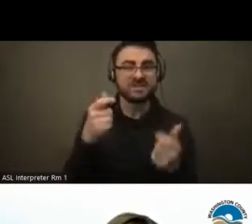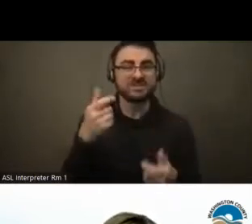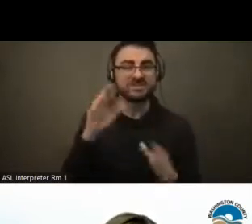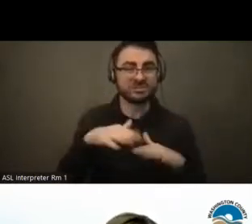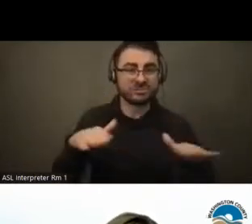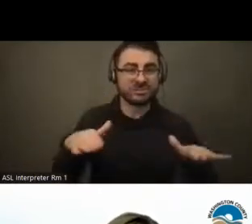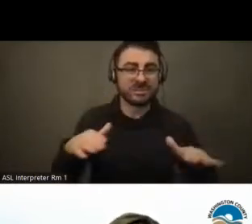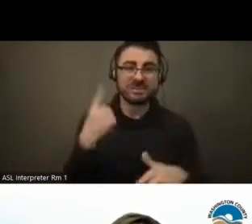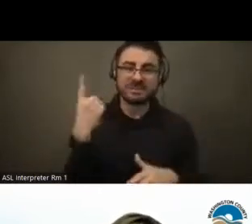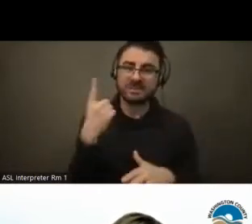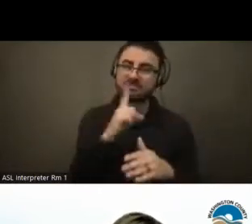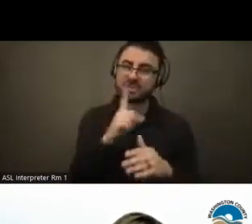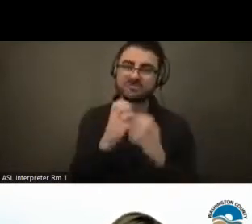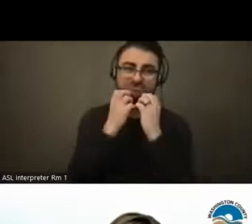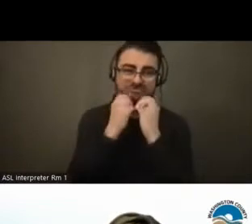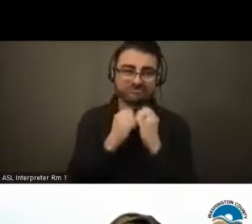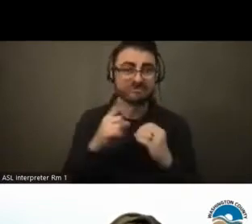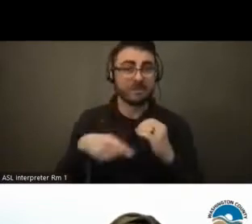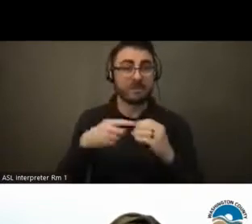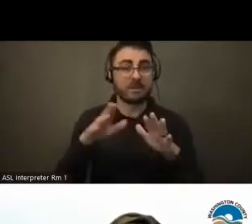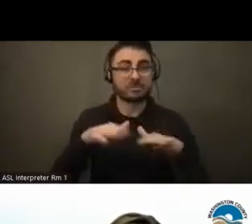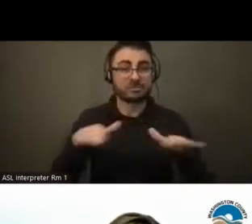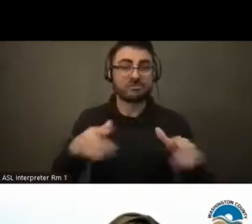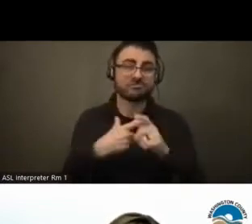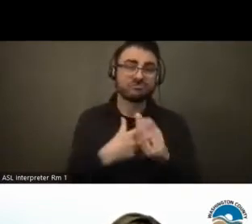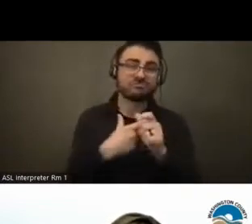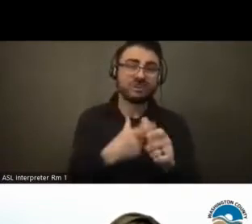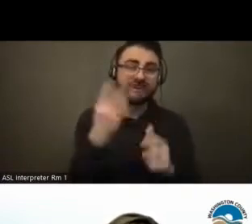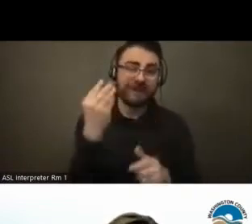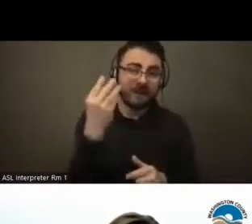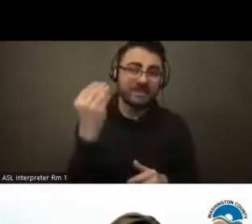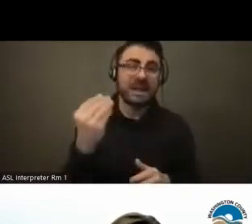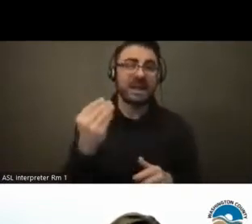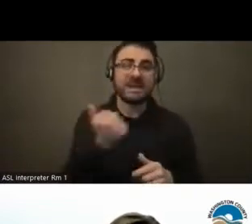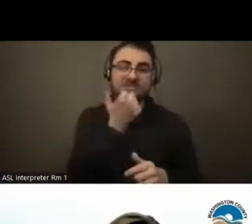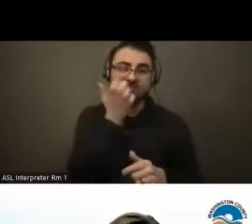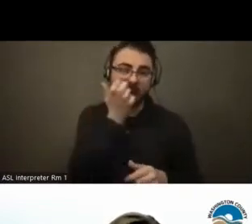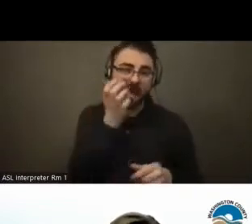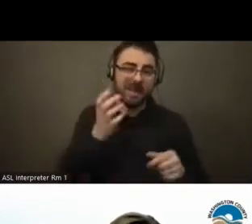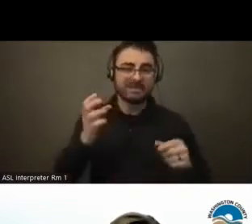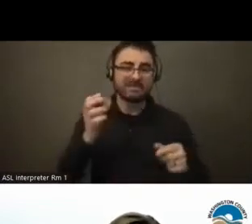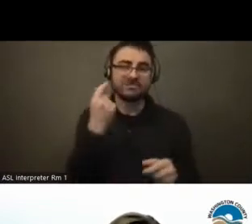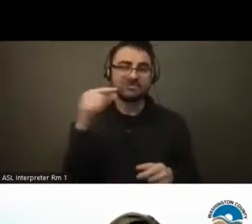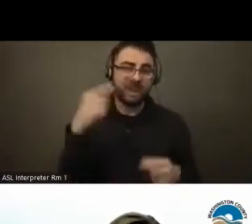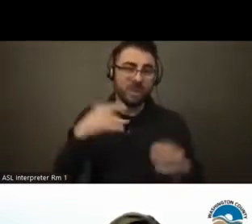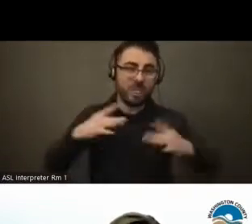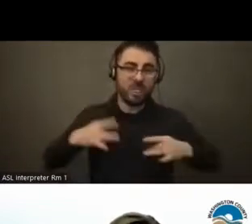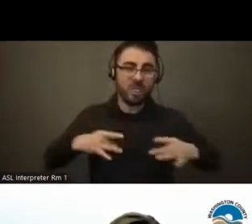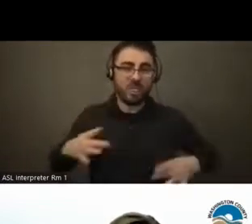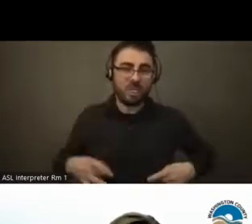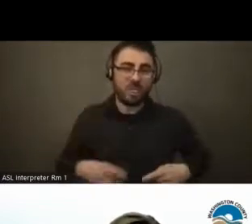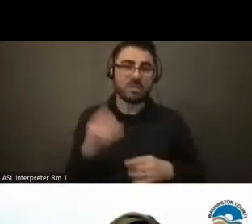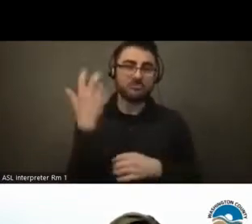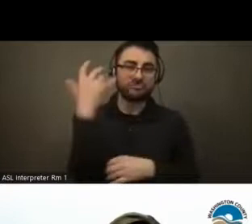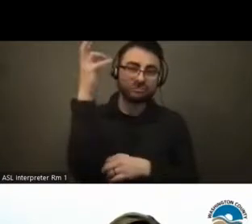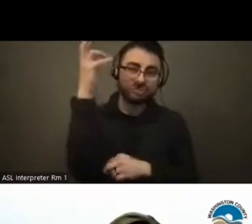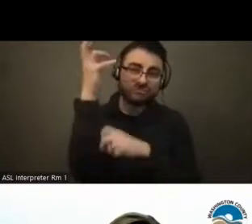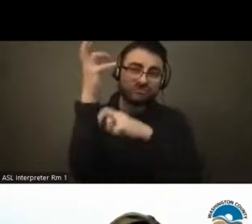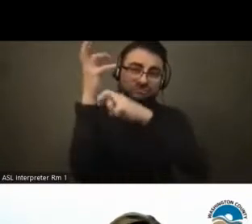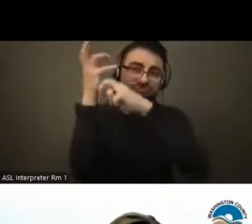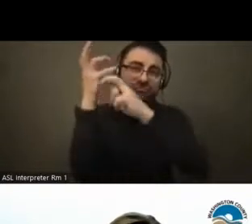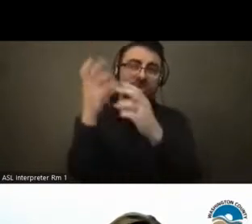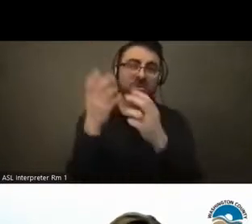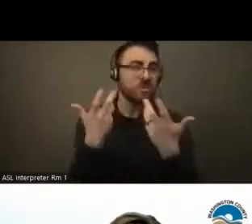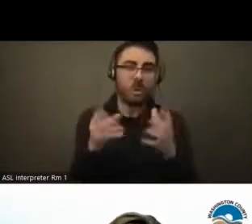in the trees and, you know, get the grass in their clothes, and we don't want to lose that for them. Yes, yes,